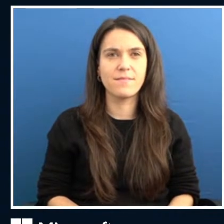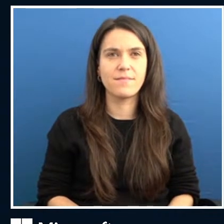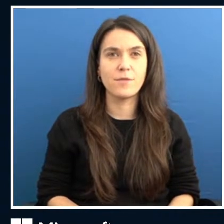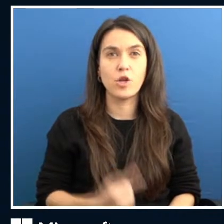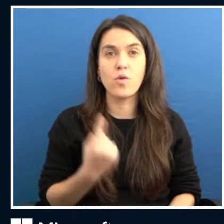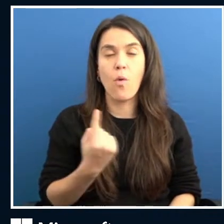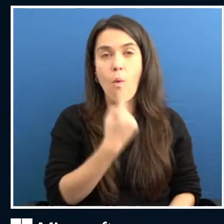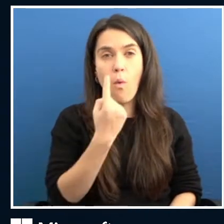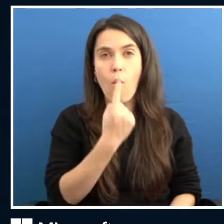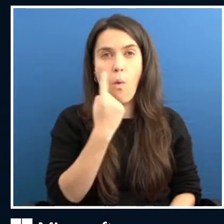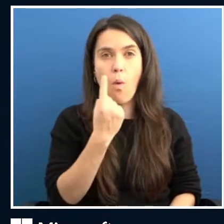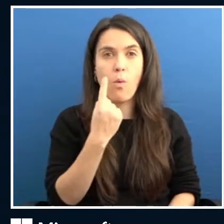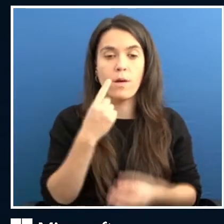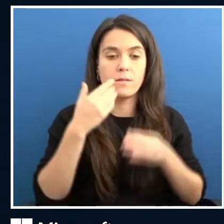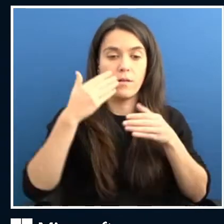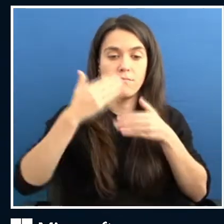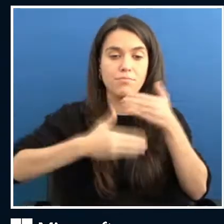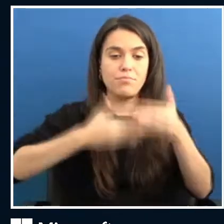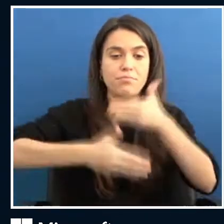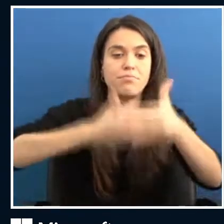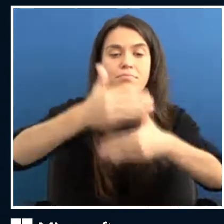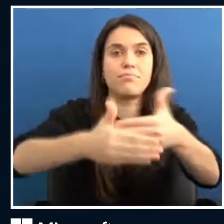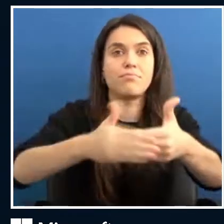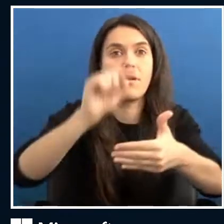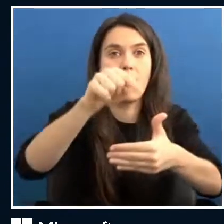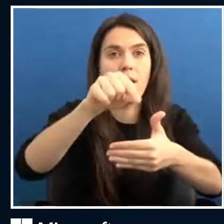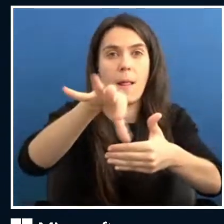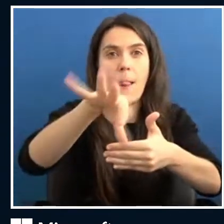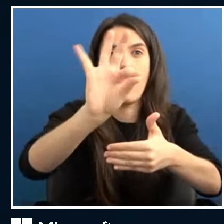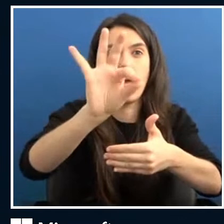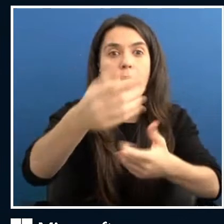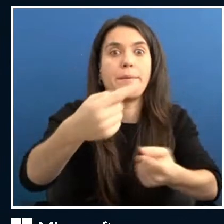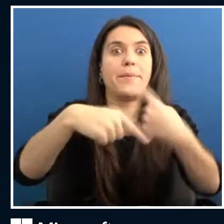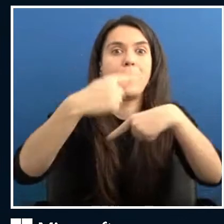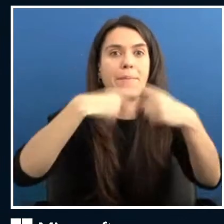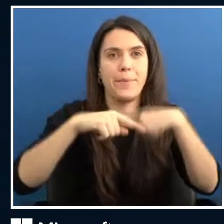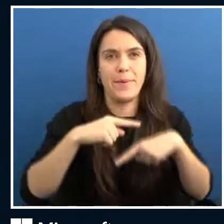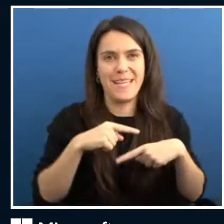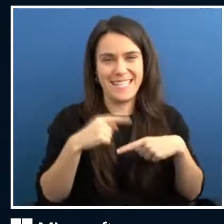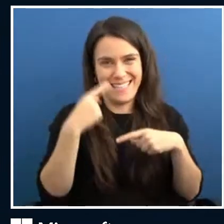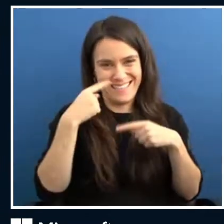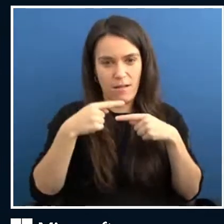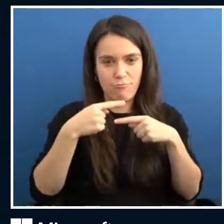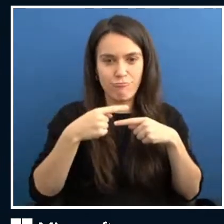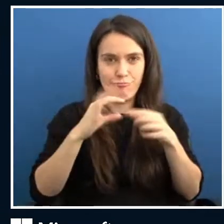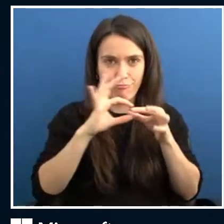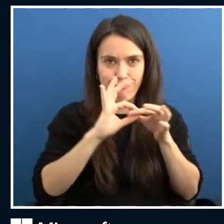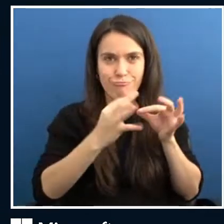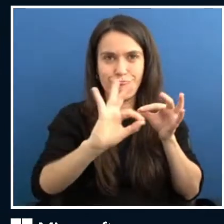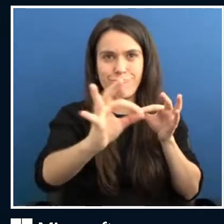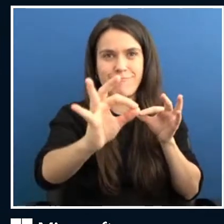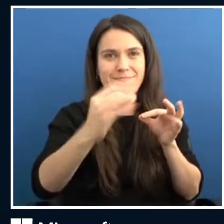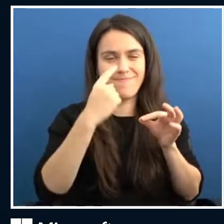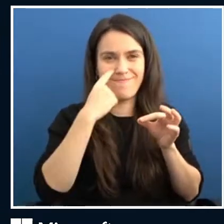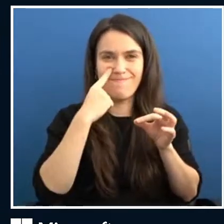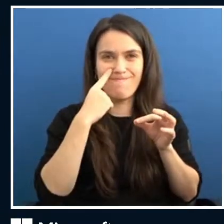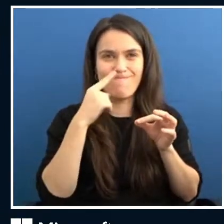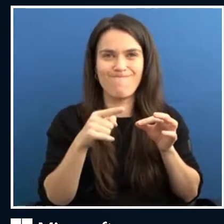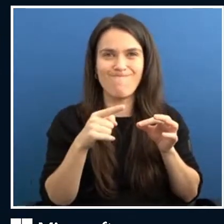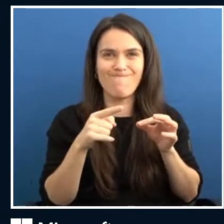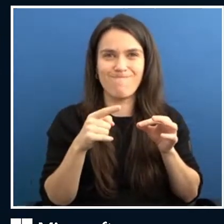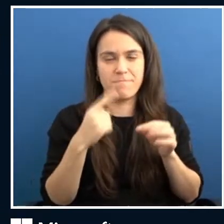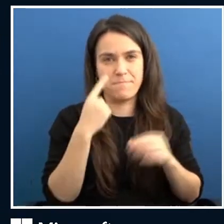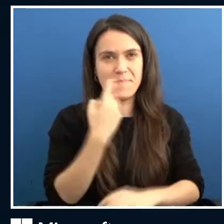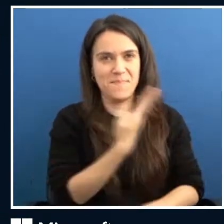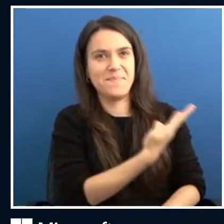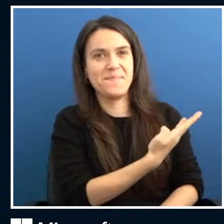pooling and comes to a classification decision. So it is basically connected to the output layer.